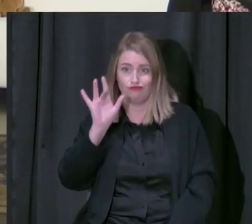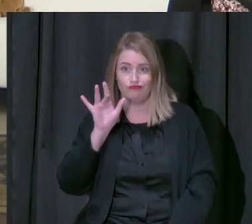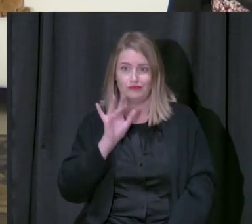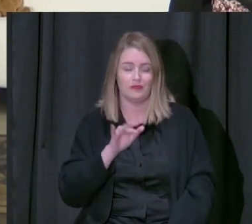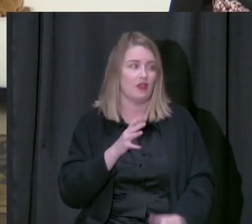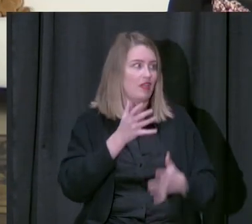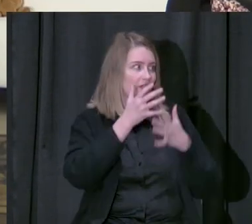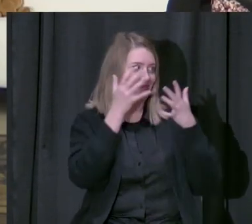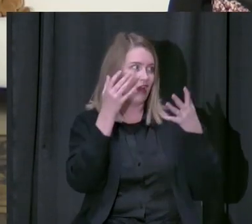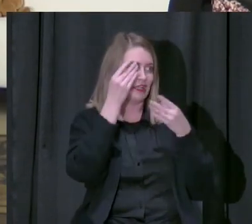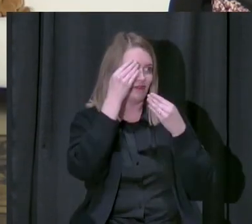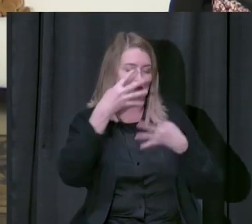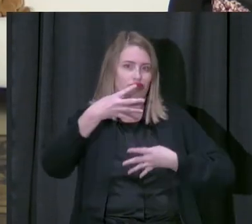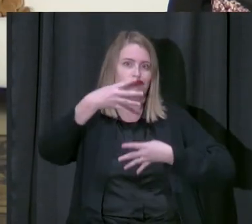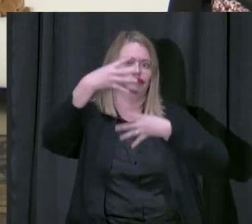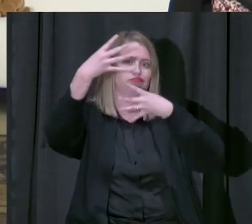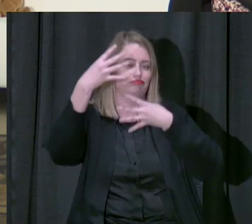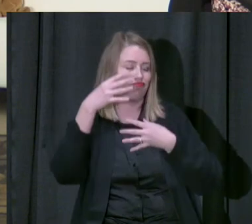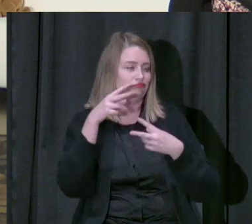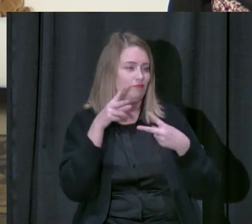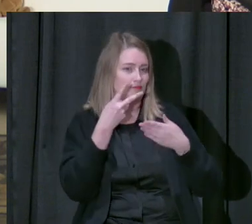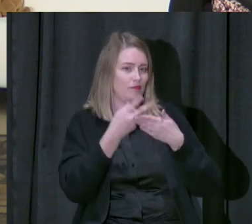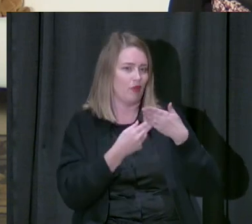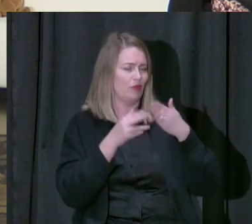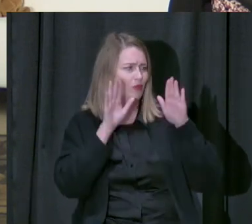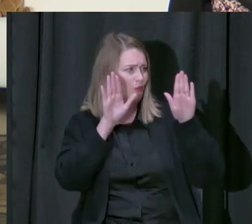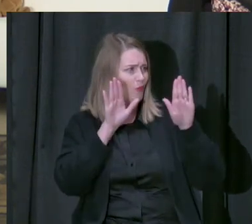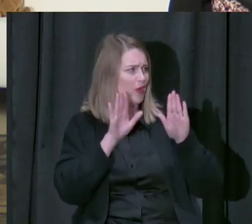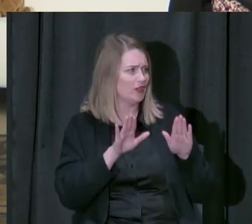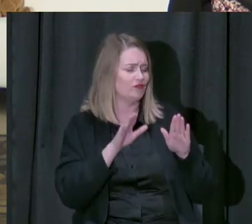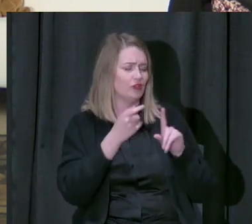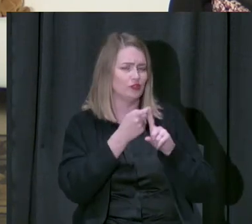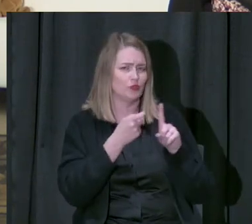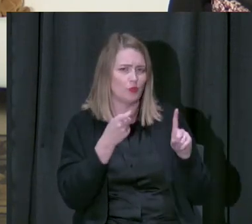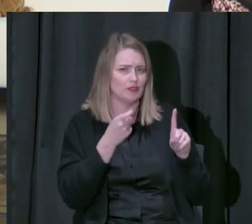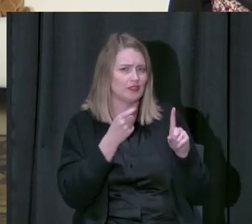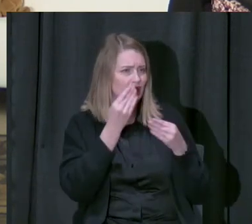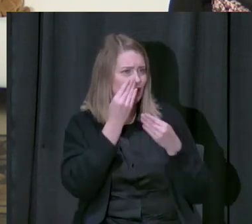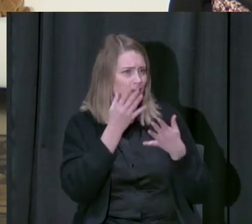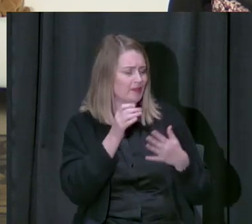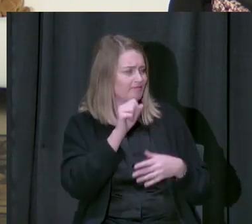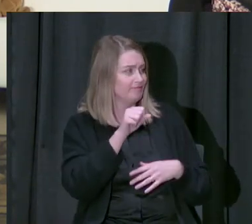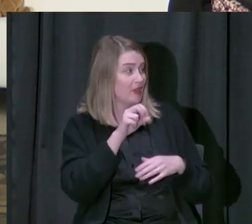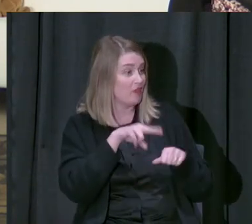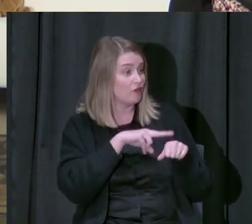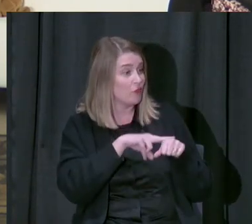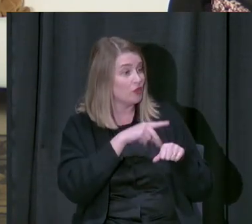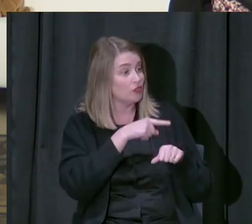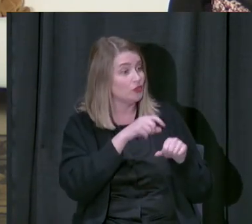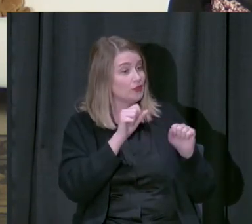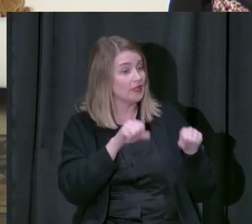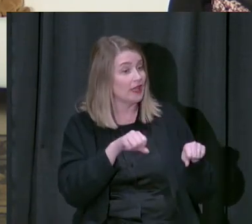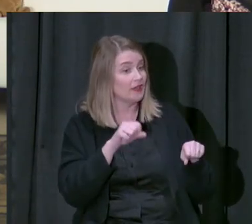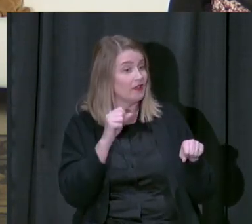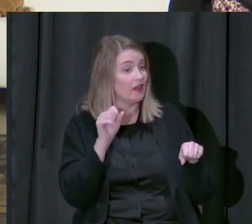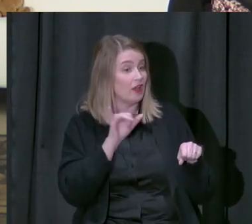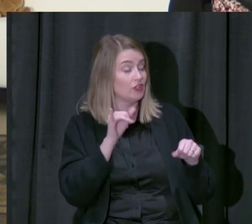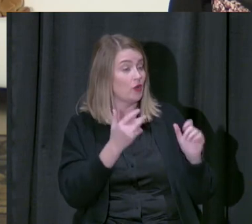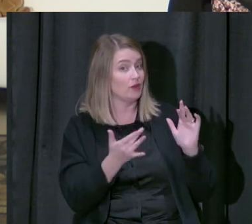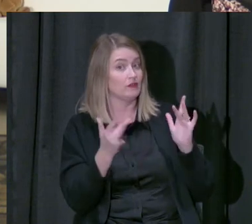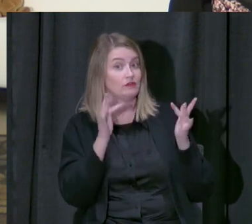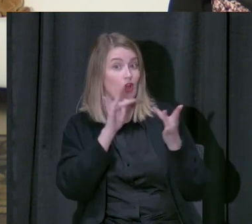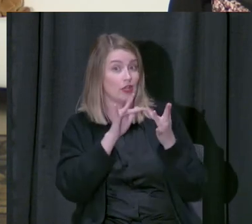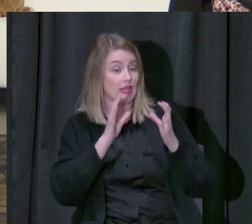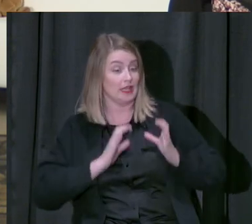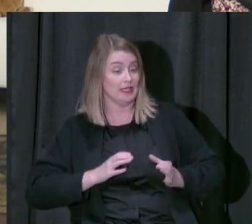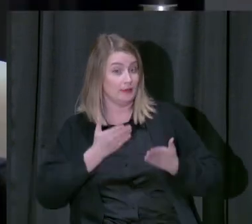of information there, and they're both wonderful sources of information. And of course, you can always contact customer